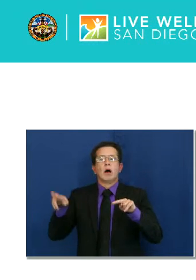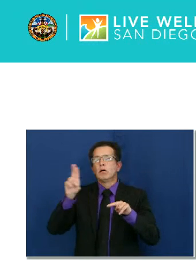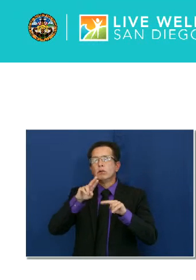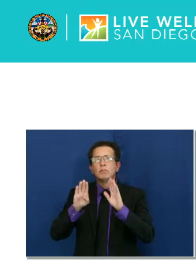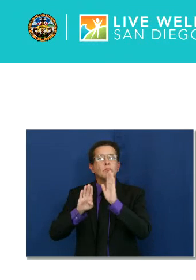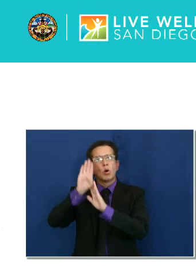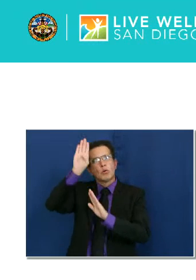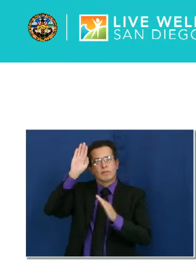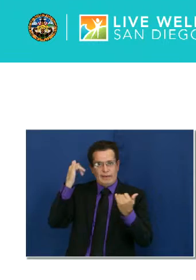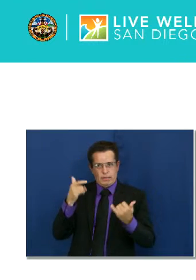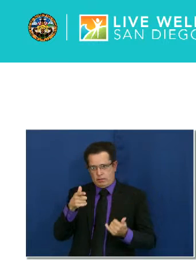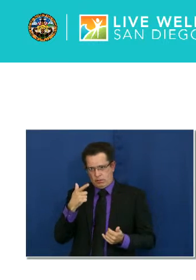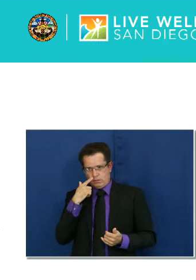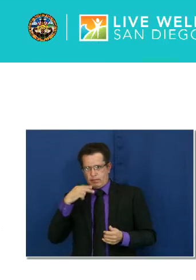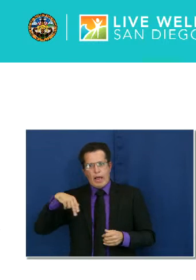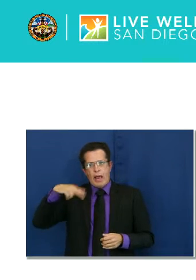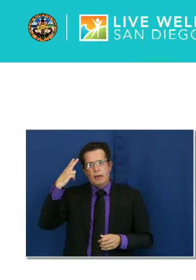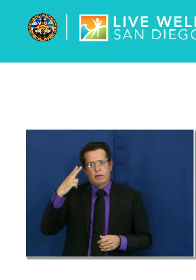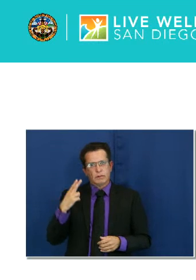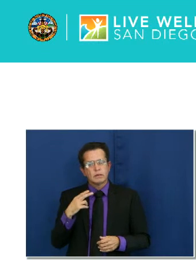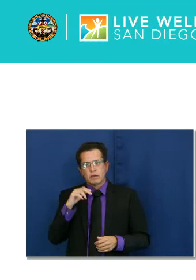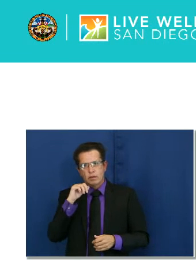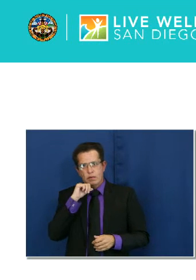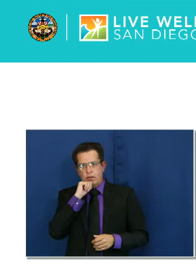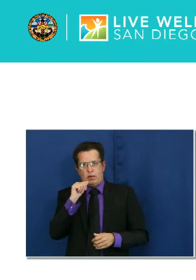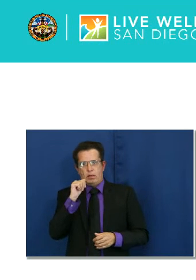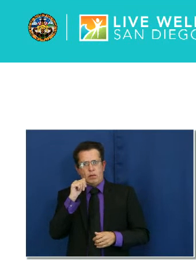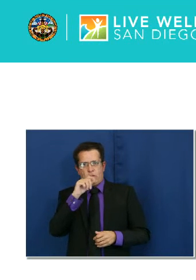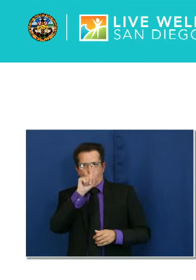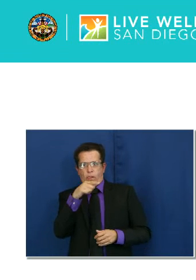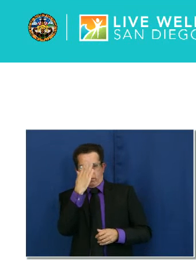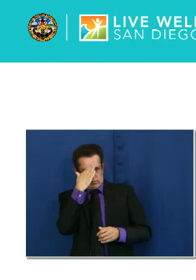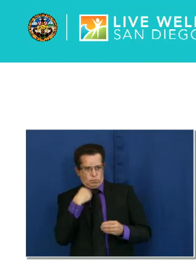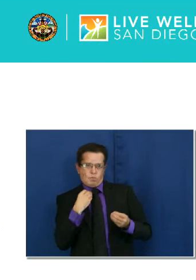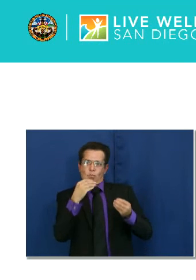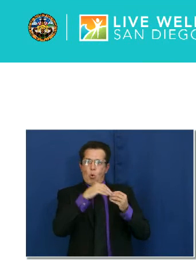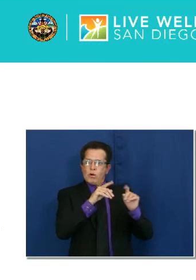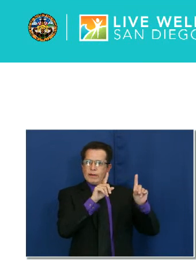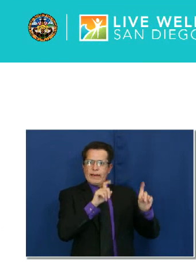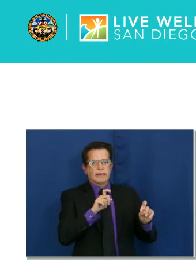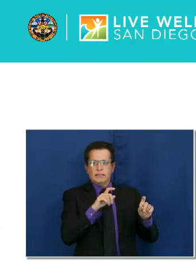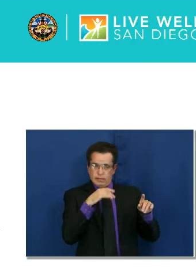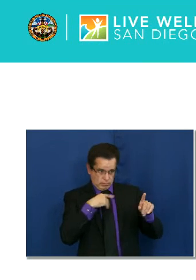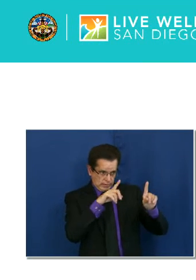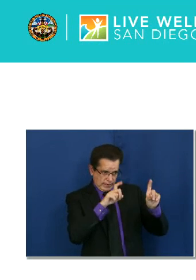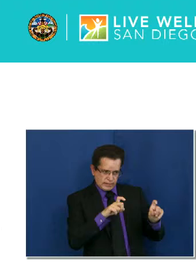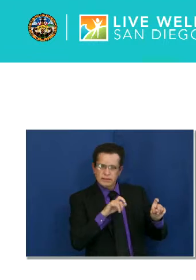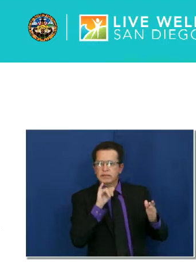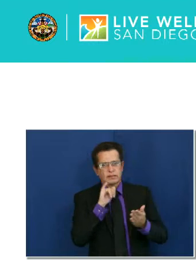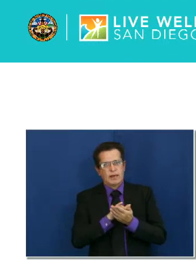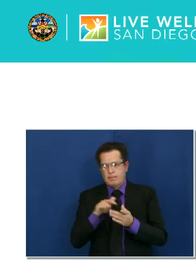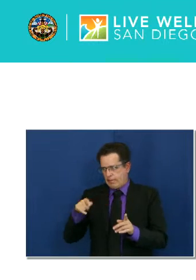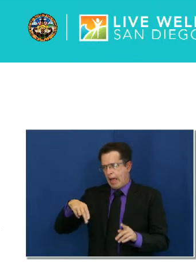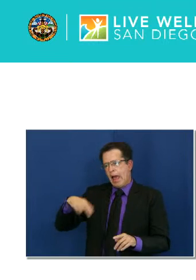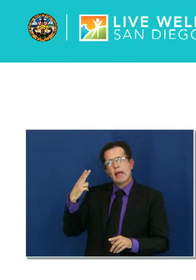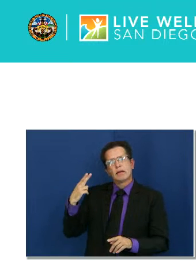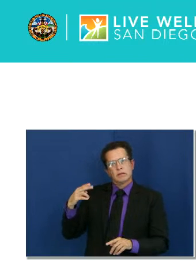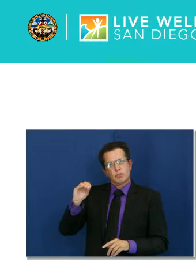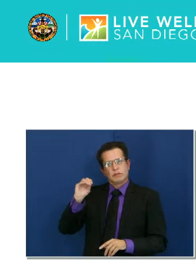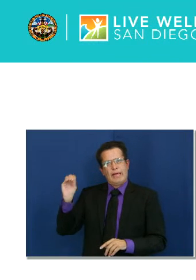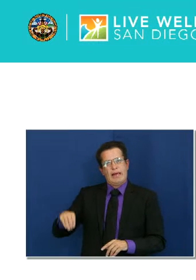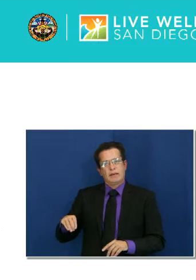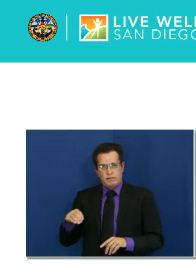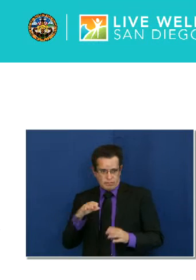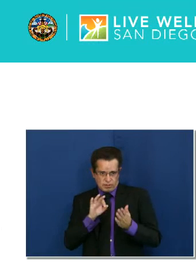positive. So the increase in cases is not just because we are doing more testing. We are seeing a higher percentage of the people being tested